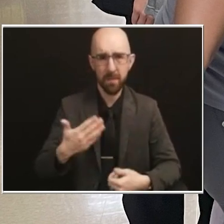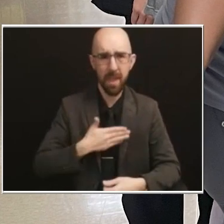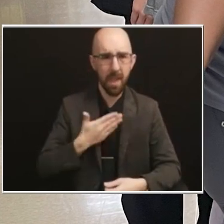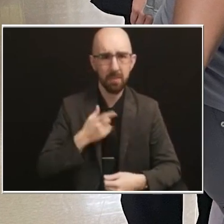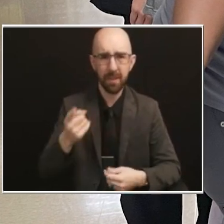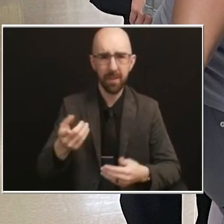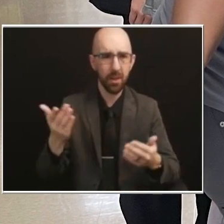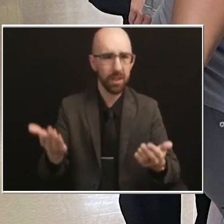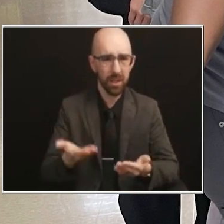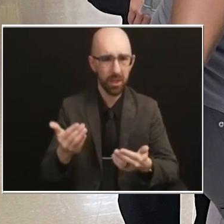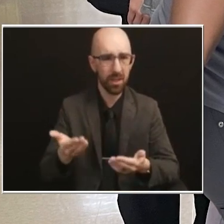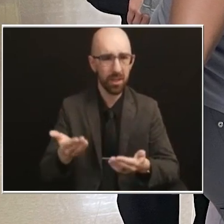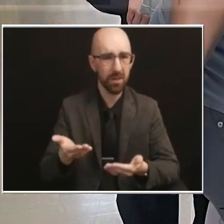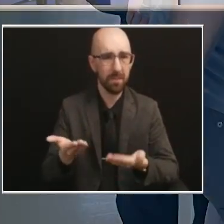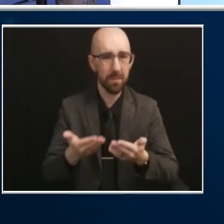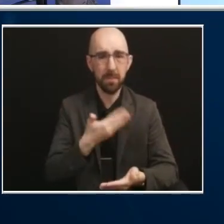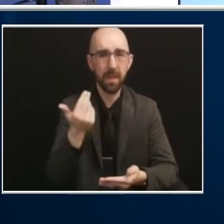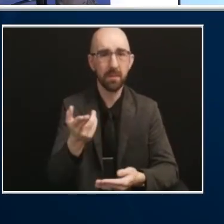unit around.